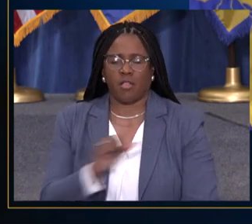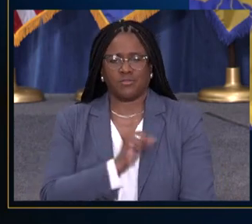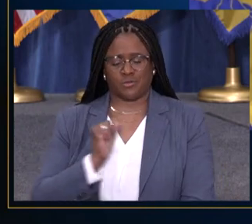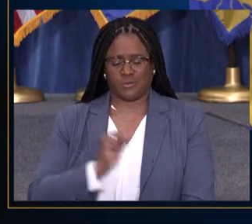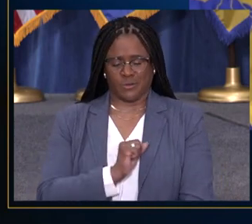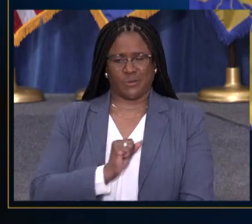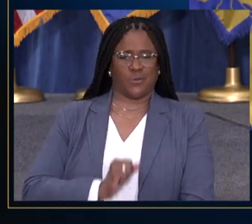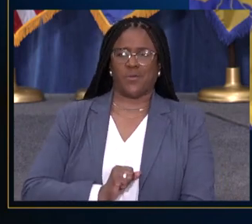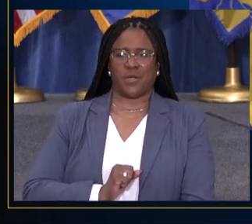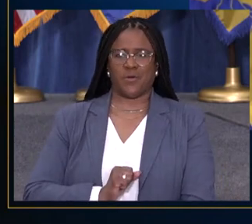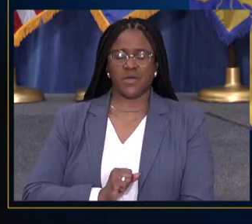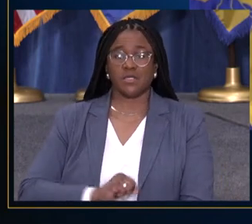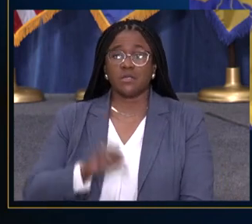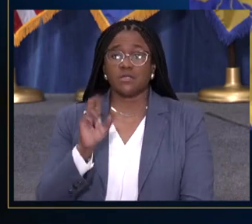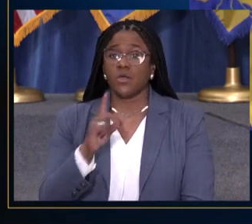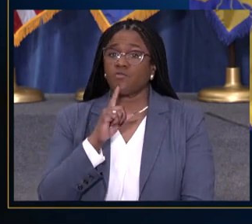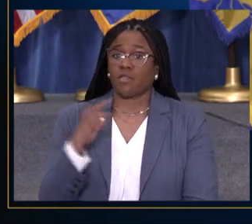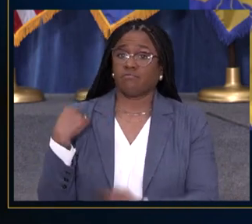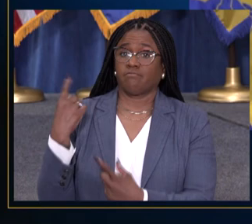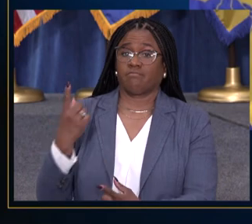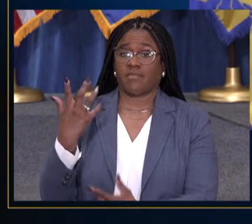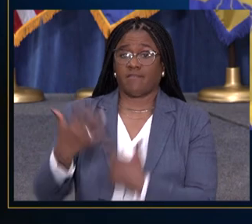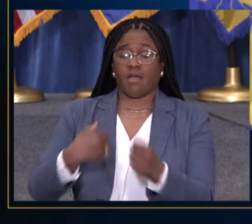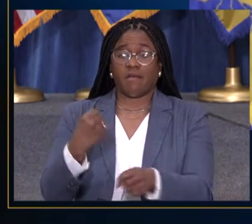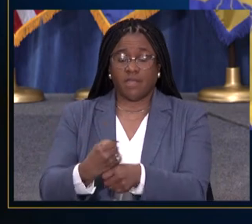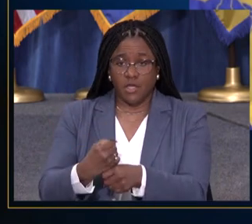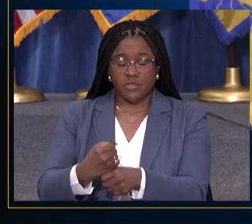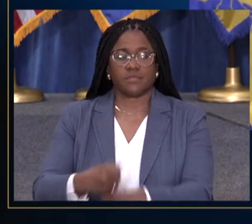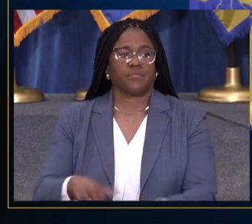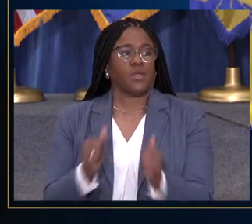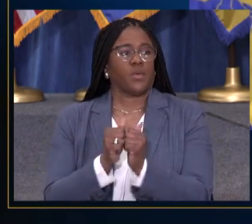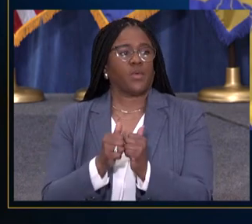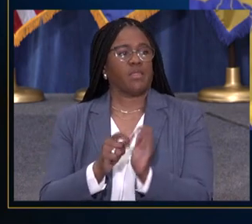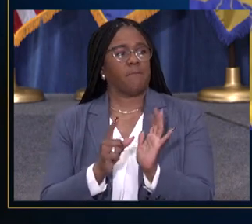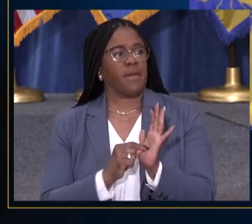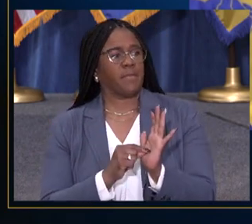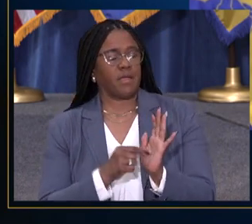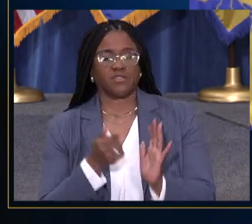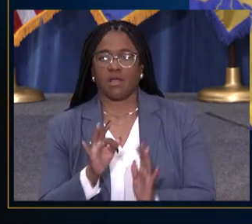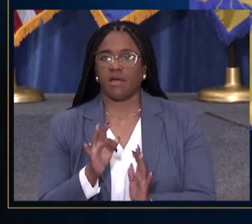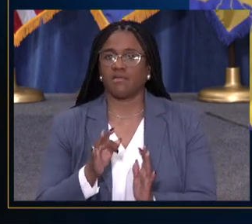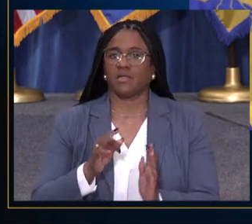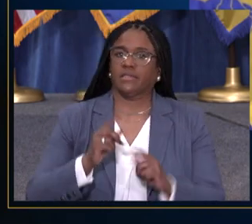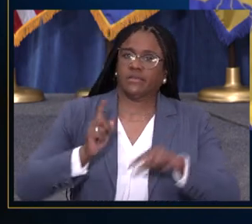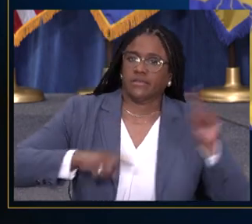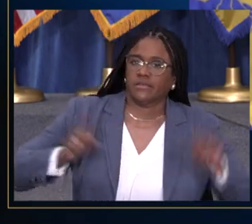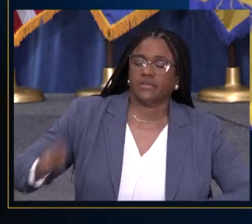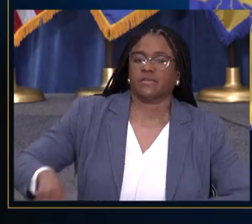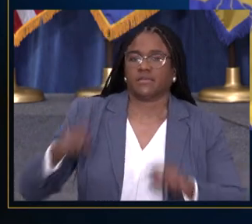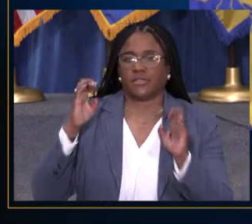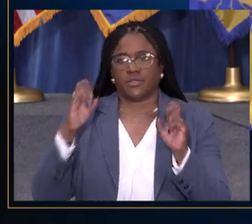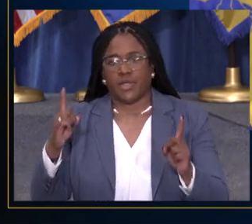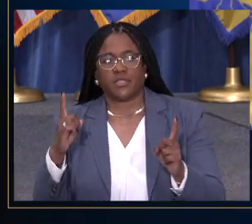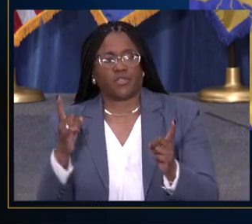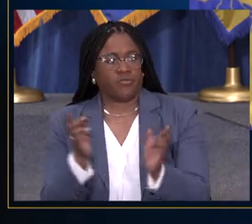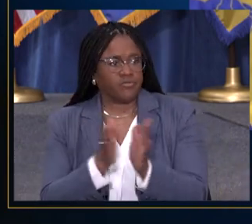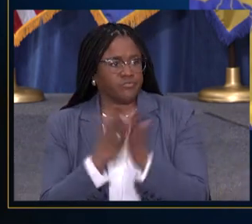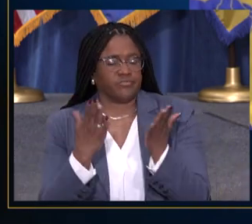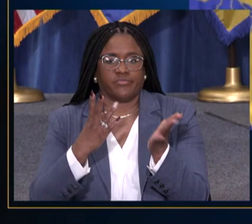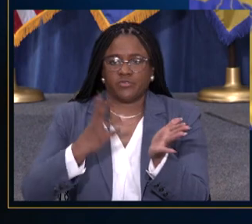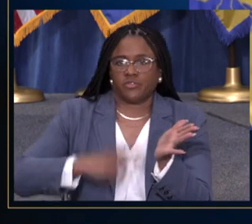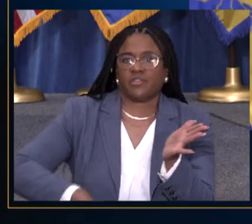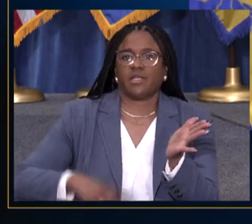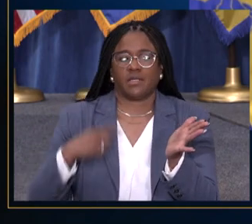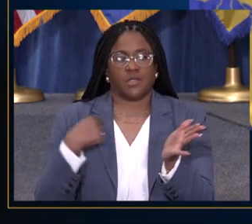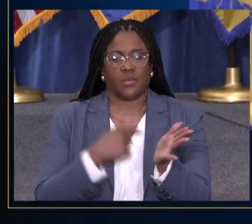superheroes. So over the past 5 years, with the publication of numerous educational materials, as you kind of